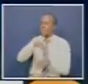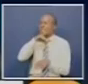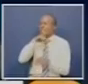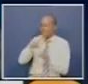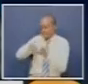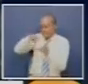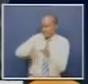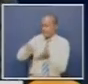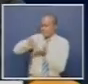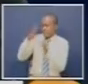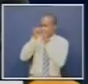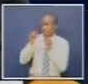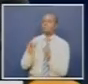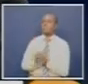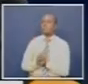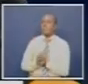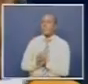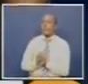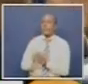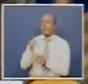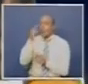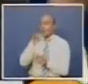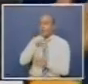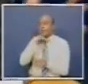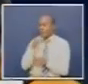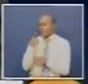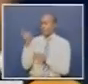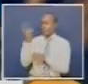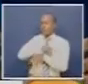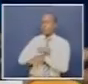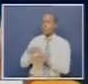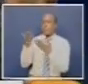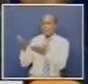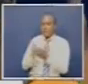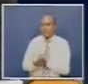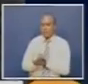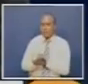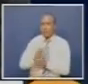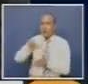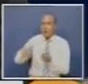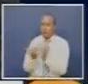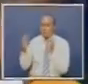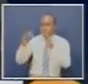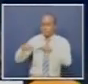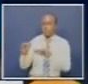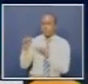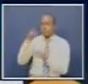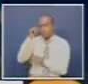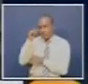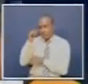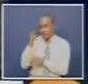Raila Odinga was in Narok a few days before Moses Wetangula. Wiper Party, all of them have a right, like Hassan Omar said, are in Tononoka today. A few days